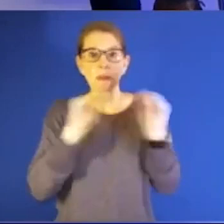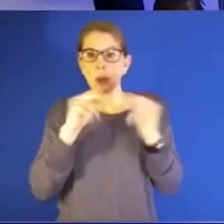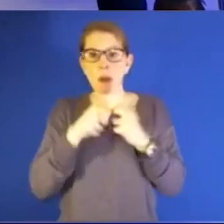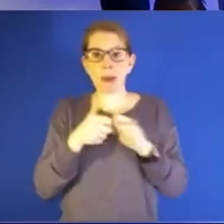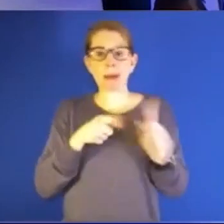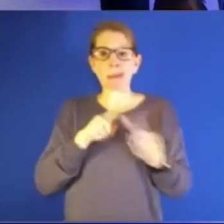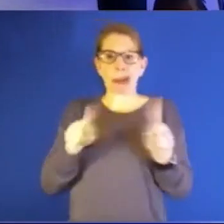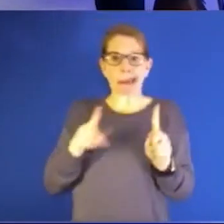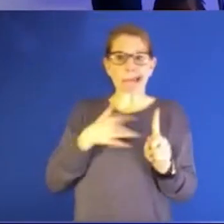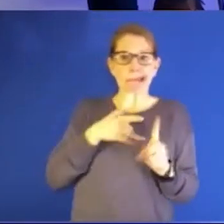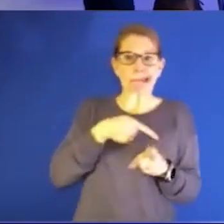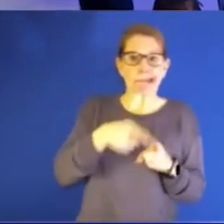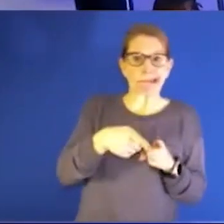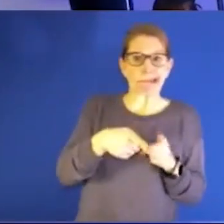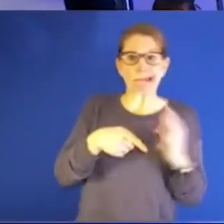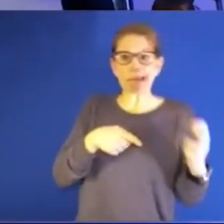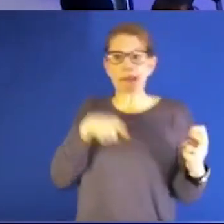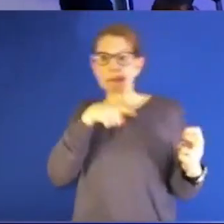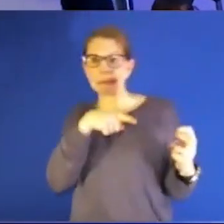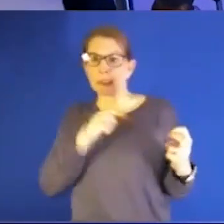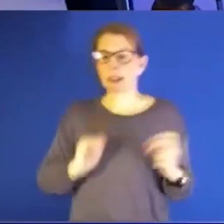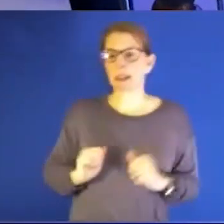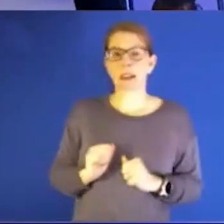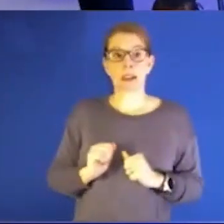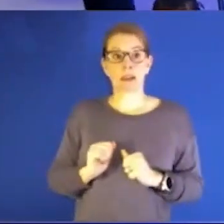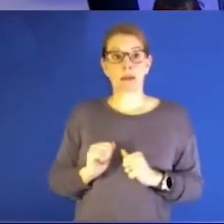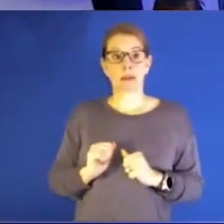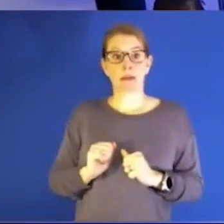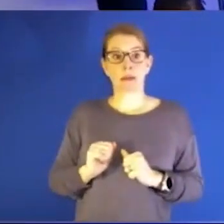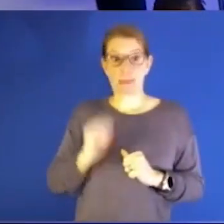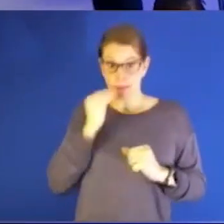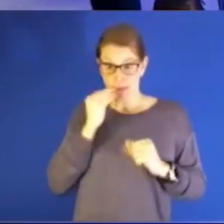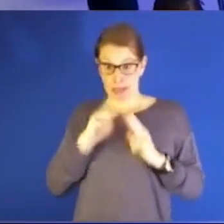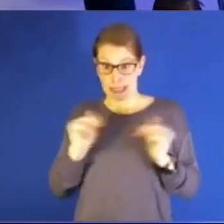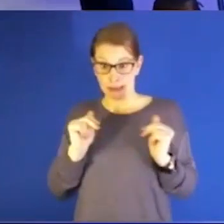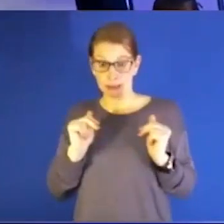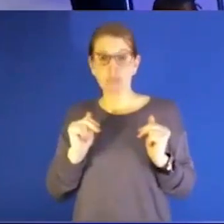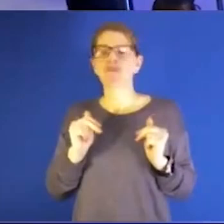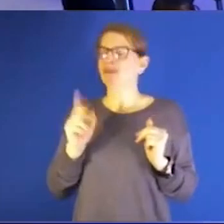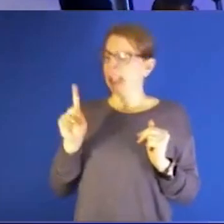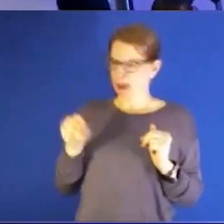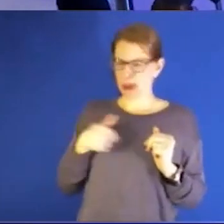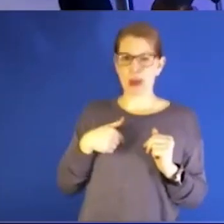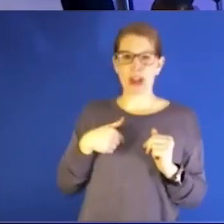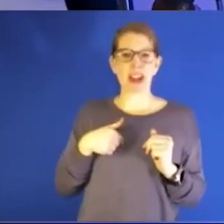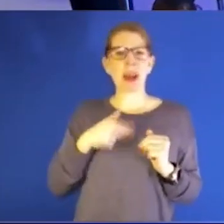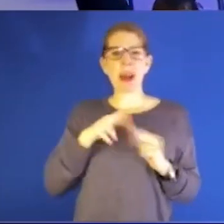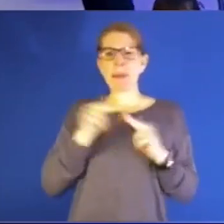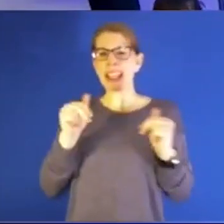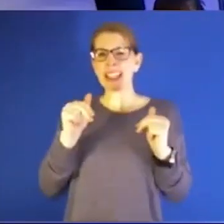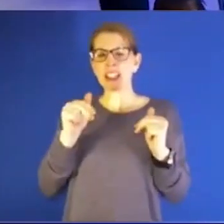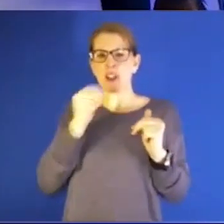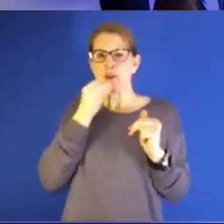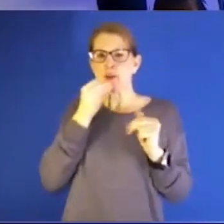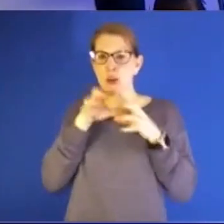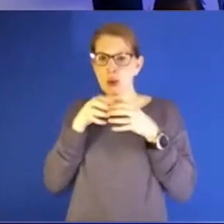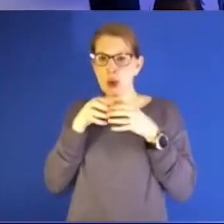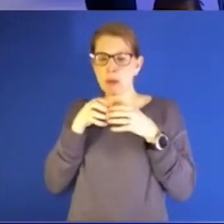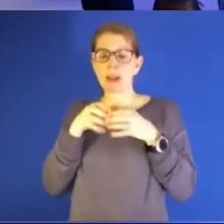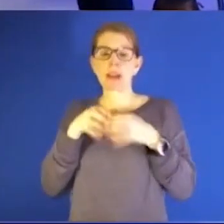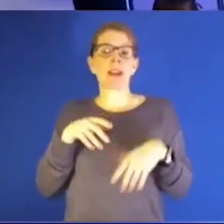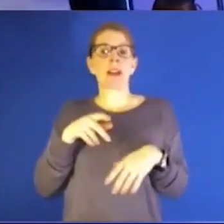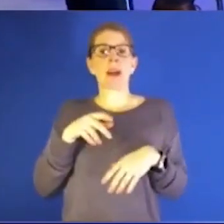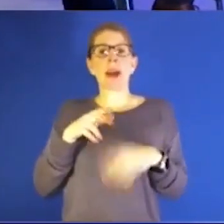cardiologist I sitting love at the bacon. table. Oh, But I yeah, bet. bacon. Do you eat bacon? I do eat bacon. Yeah, bacon. Bacon's a food group. Come on. Bacon is love. Please know Bacon this. is love.